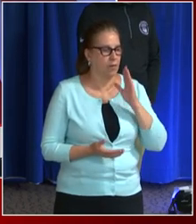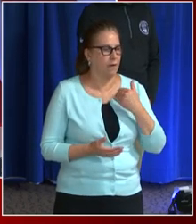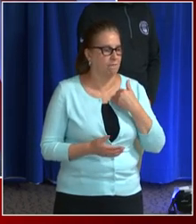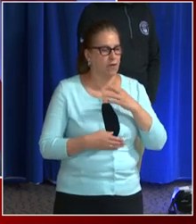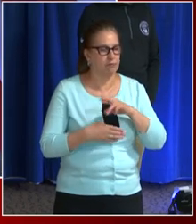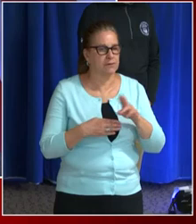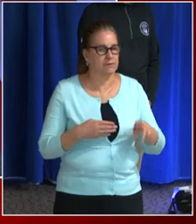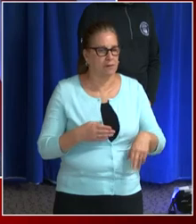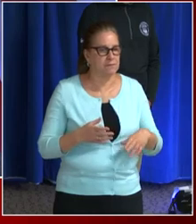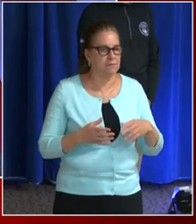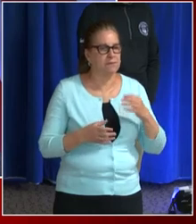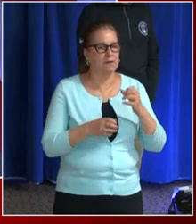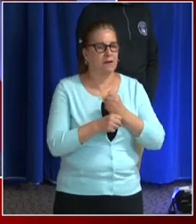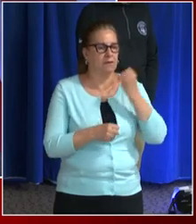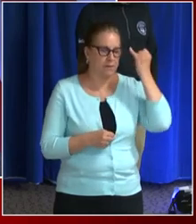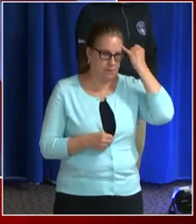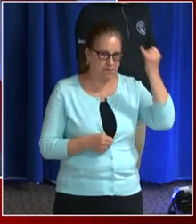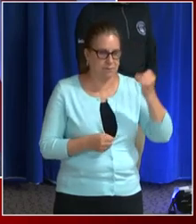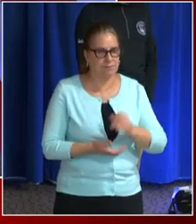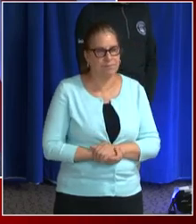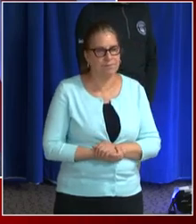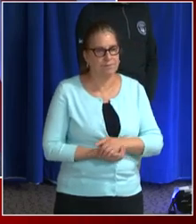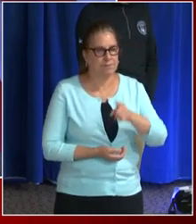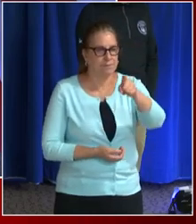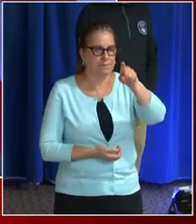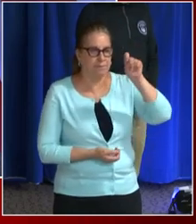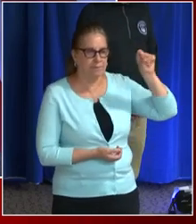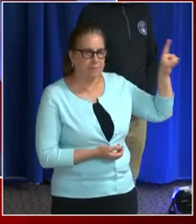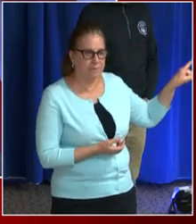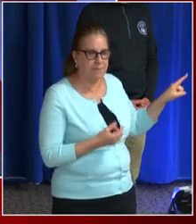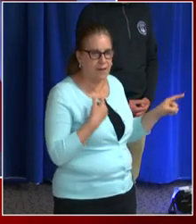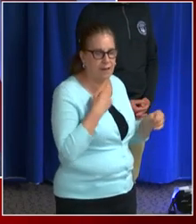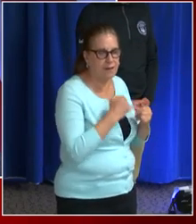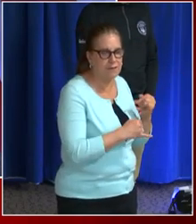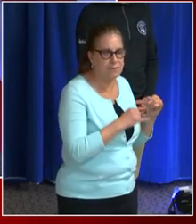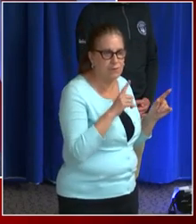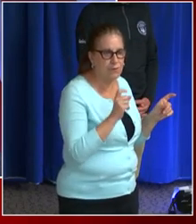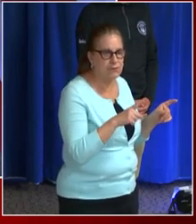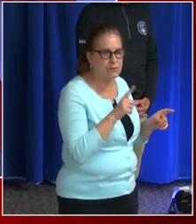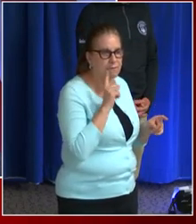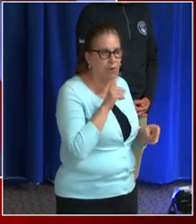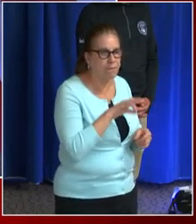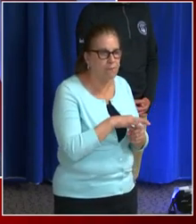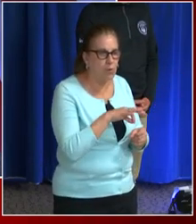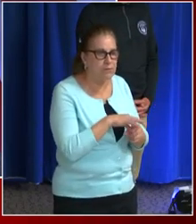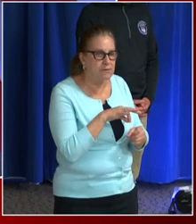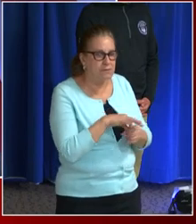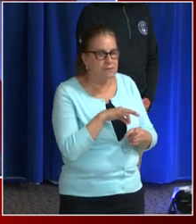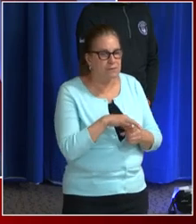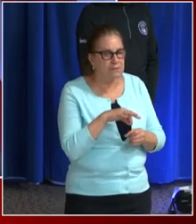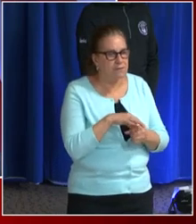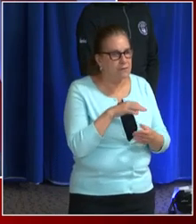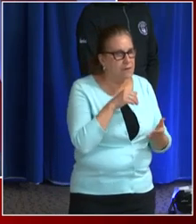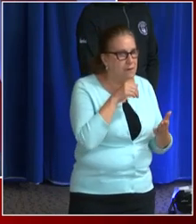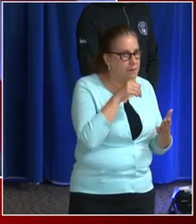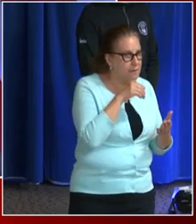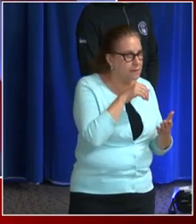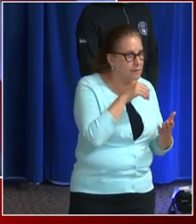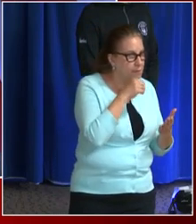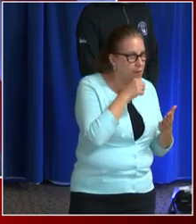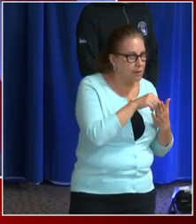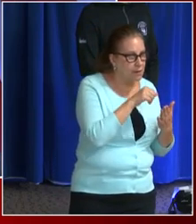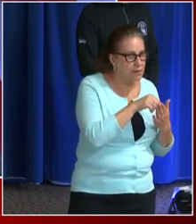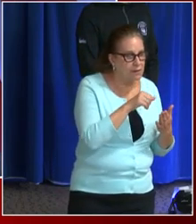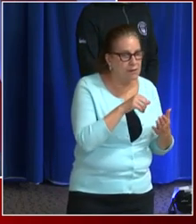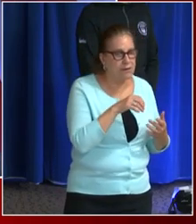Got it. But, my last question, though, At the voting, they said that for the voting centers or the mail-in ballots as well? for the 20